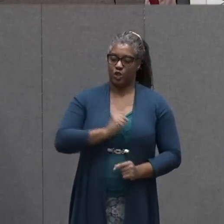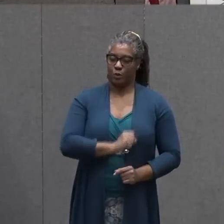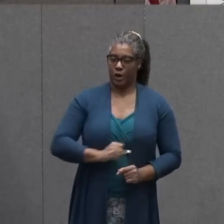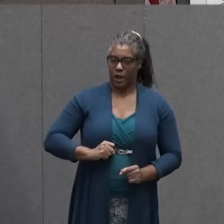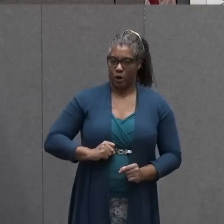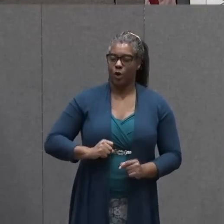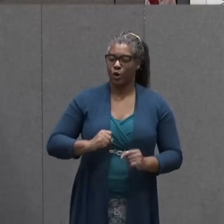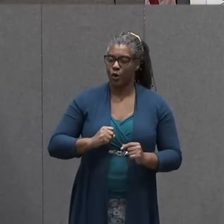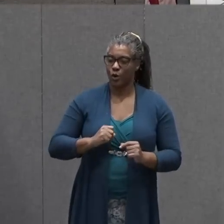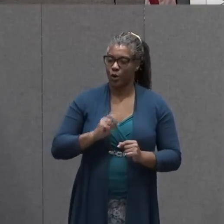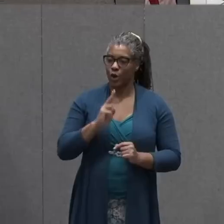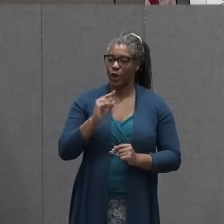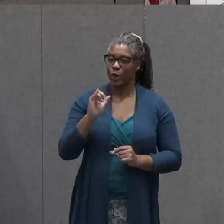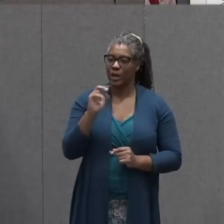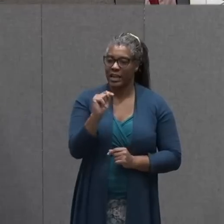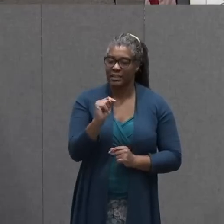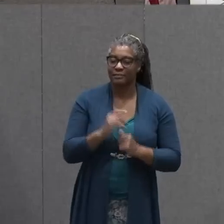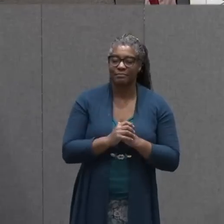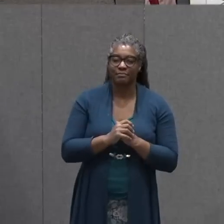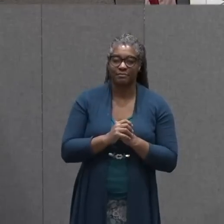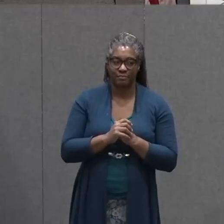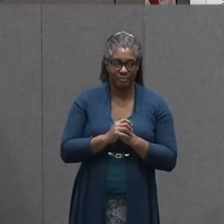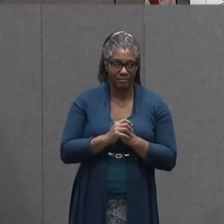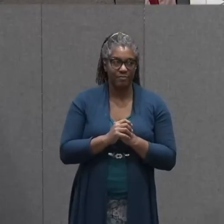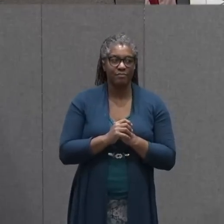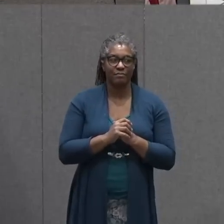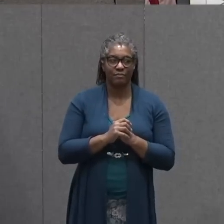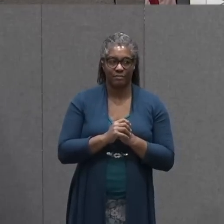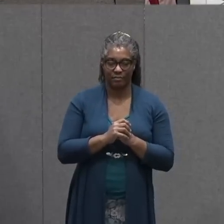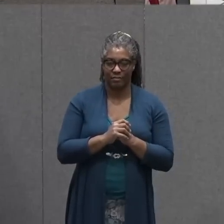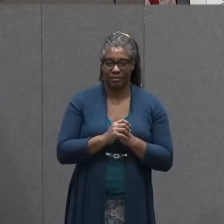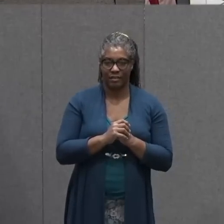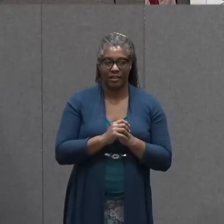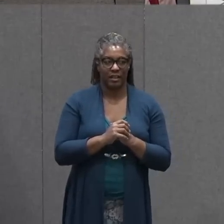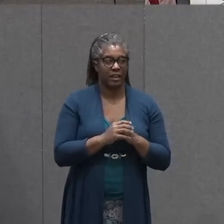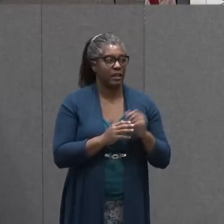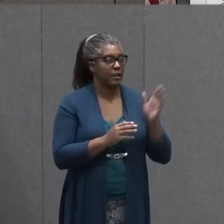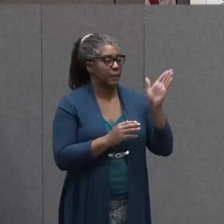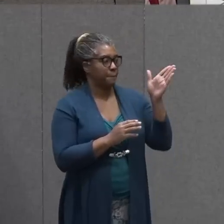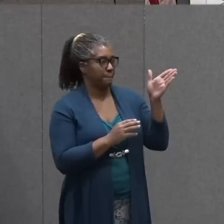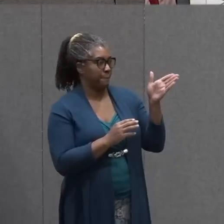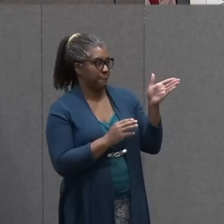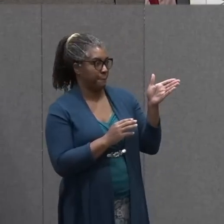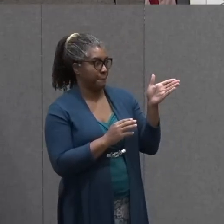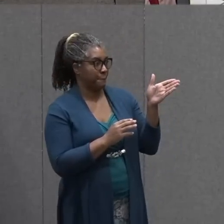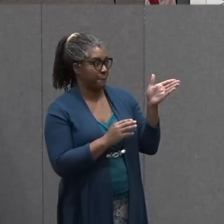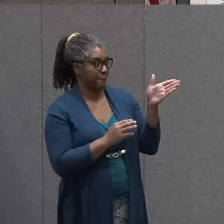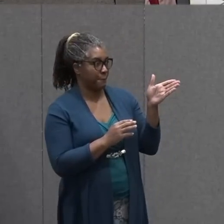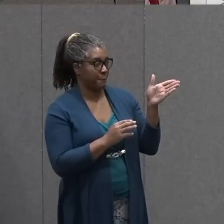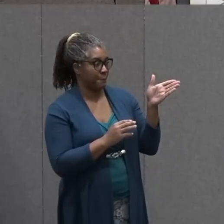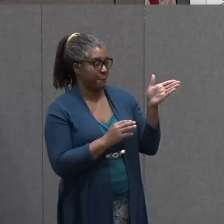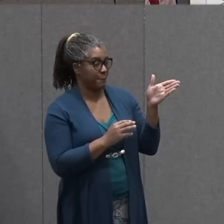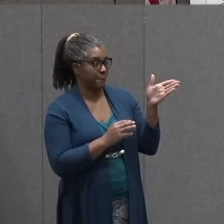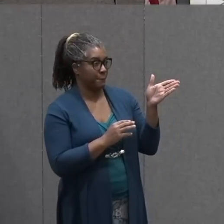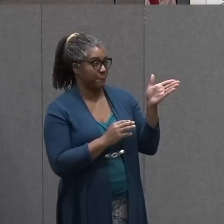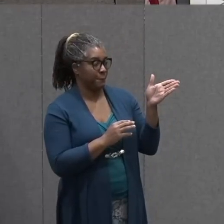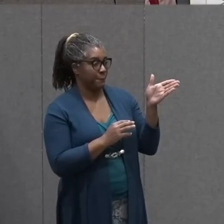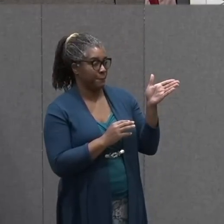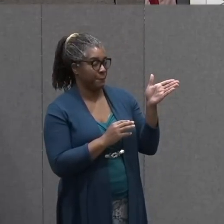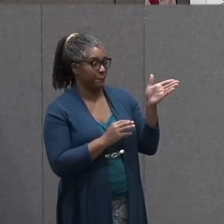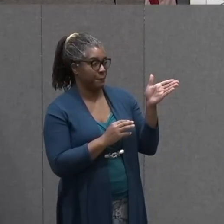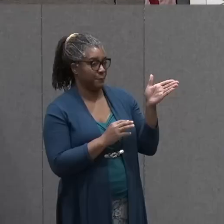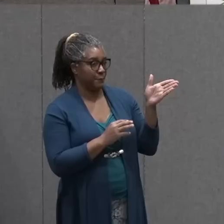is our cinquain. Mr. R, kind, goofy, helping, tinkering, building, sunshine in our